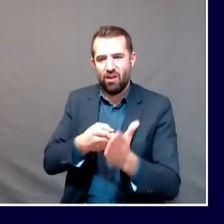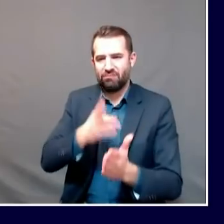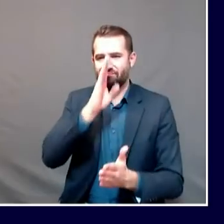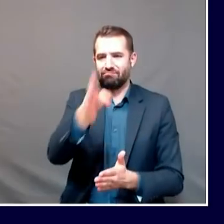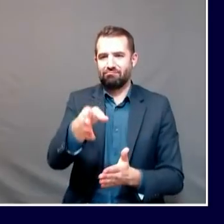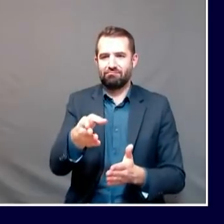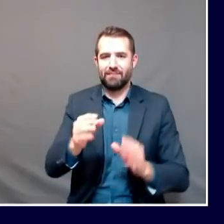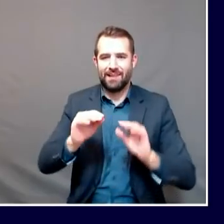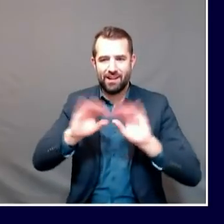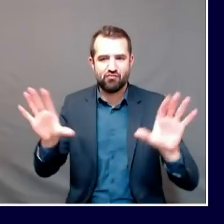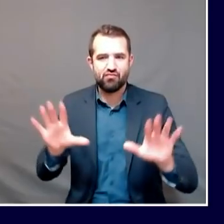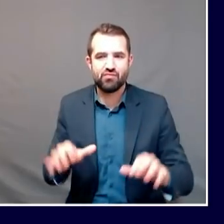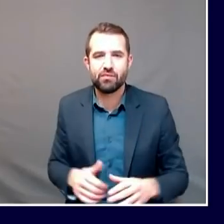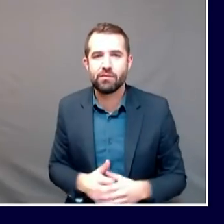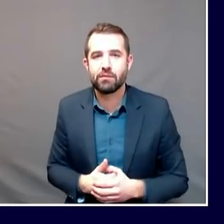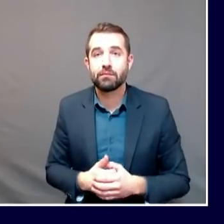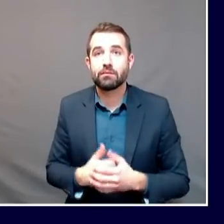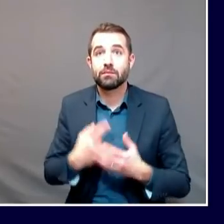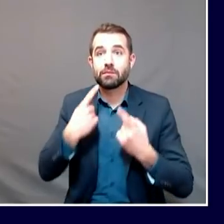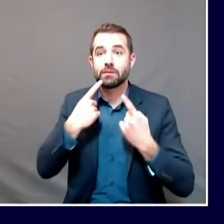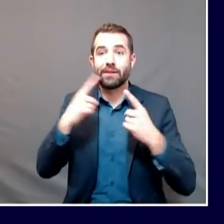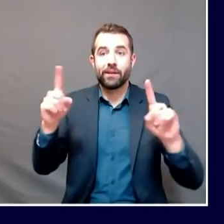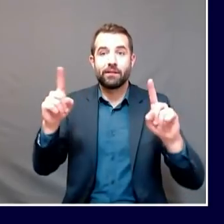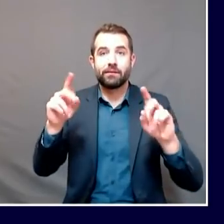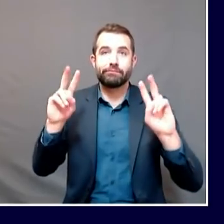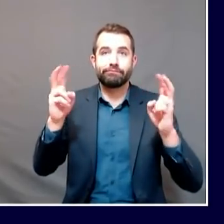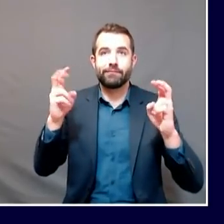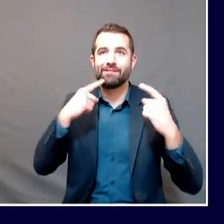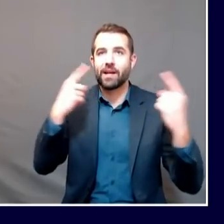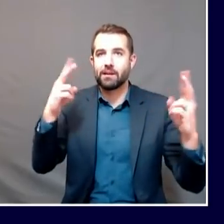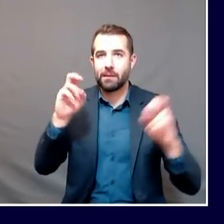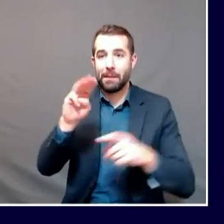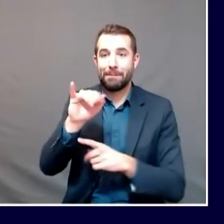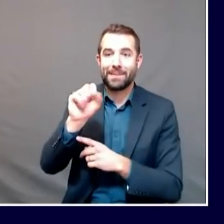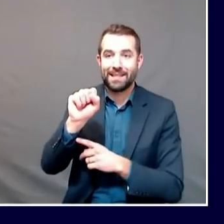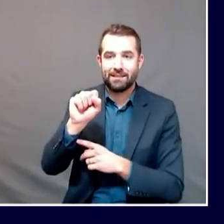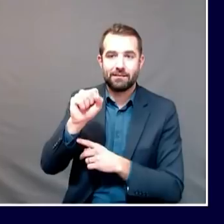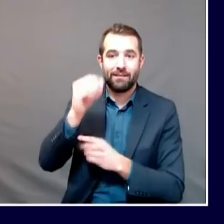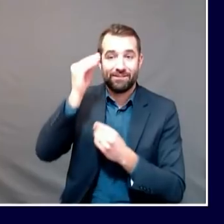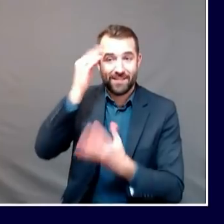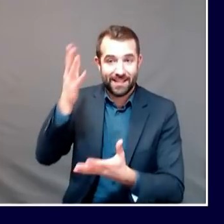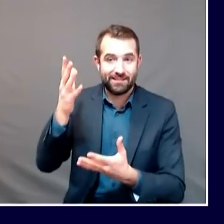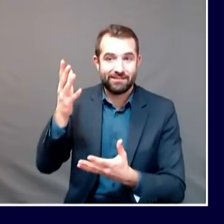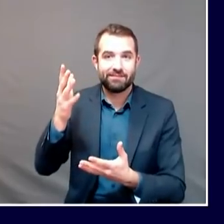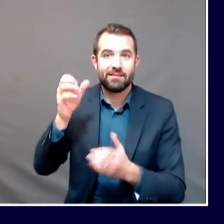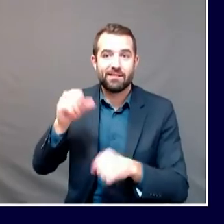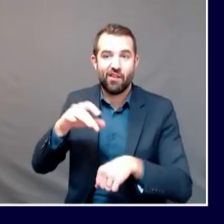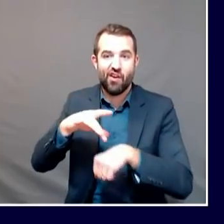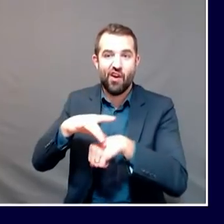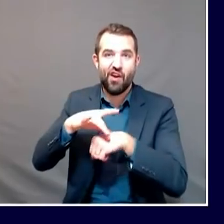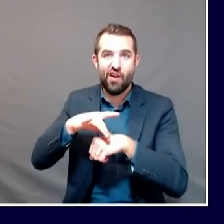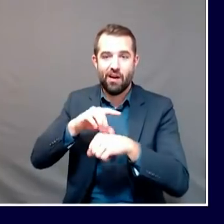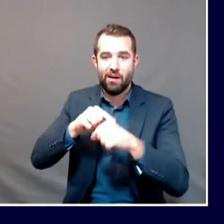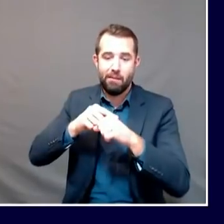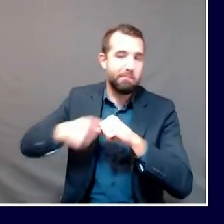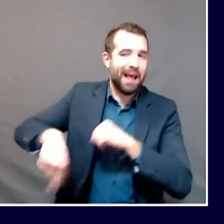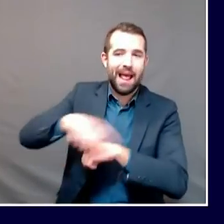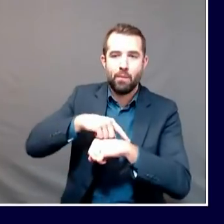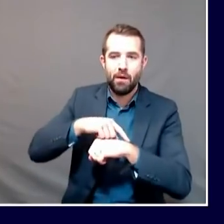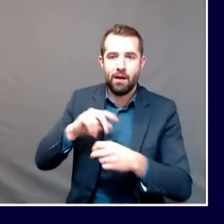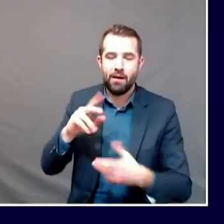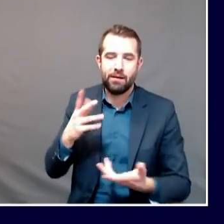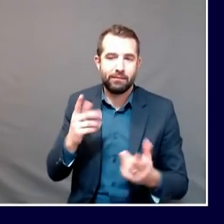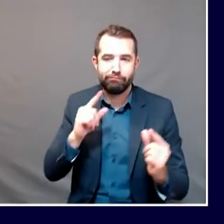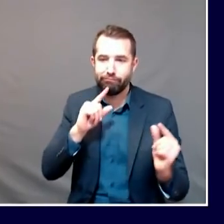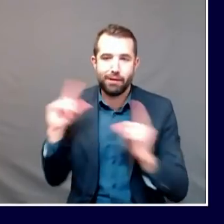misinformation can get its way around the globe before the truth even has a moment to put its shoes on. With the vaccine,